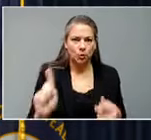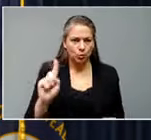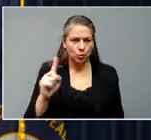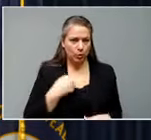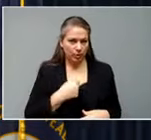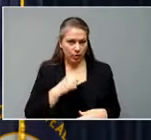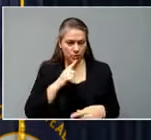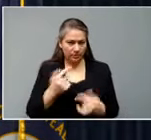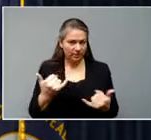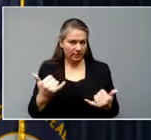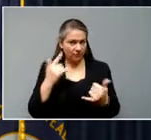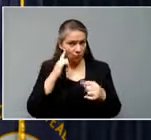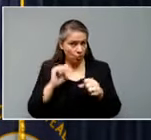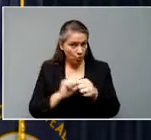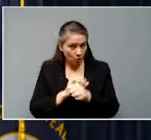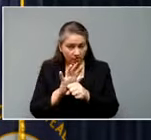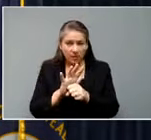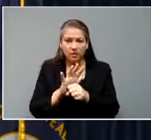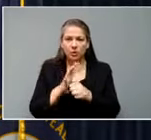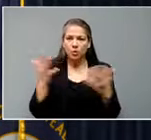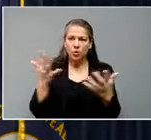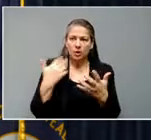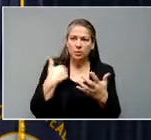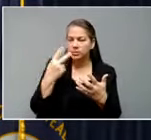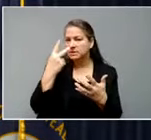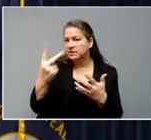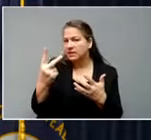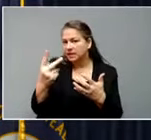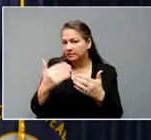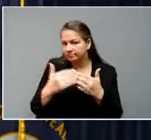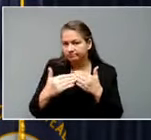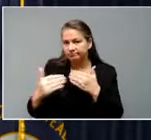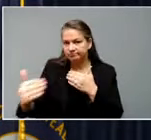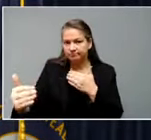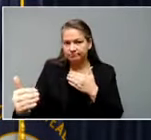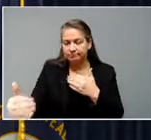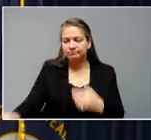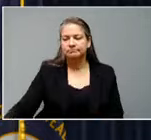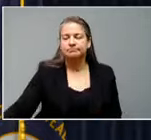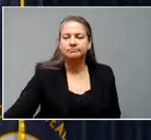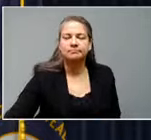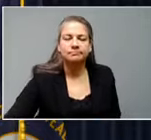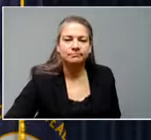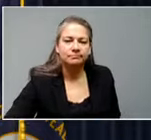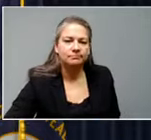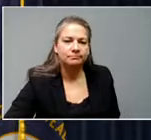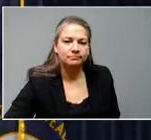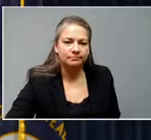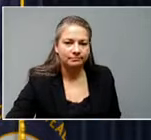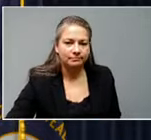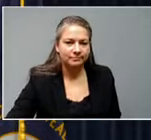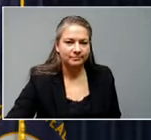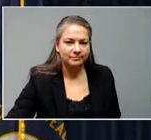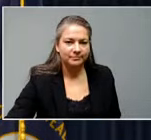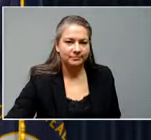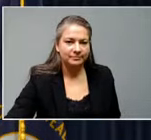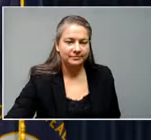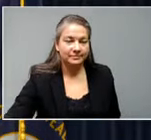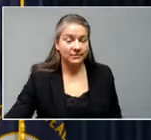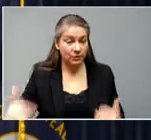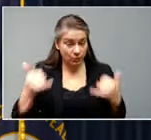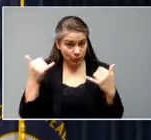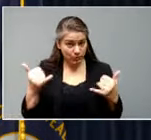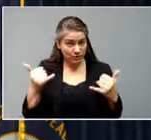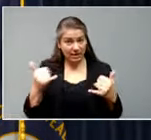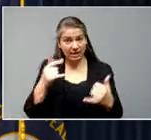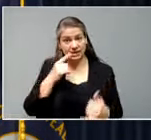COVID and what we might see moving forward. But let's start with the fact that today is a pretty historic day. As